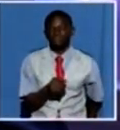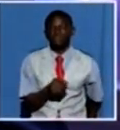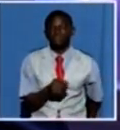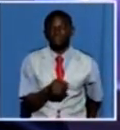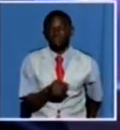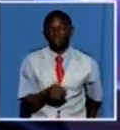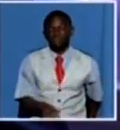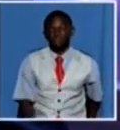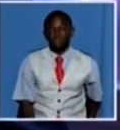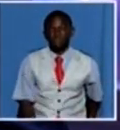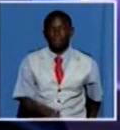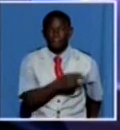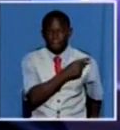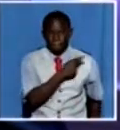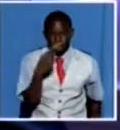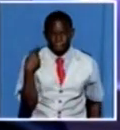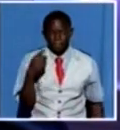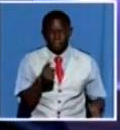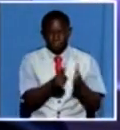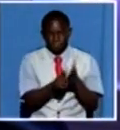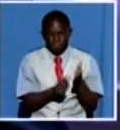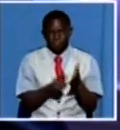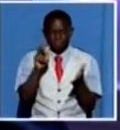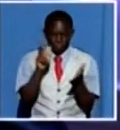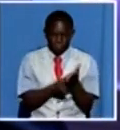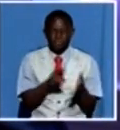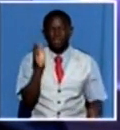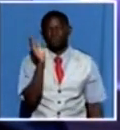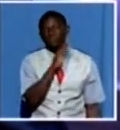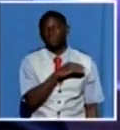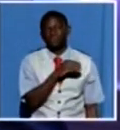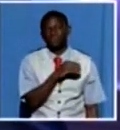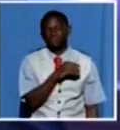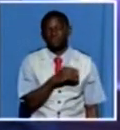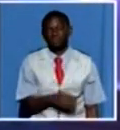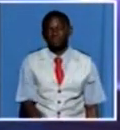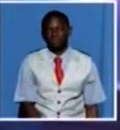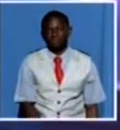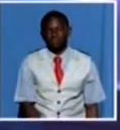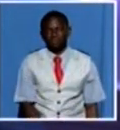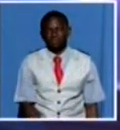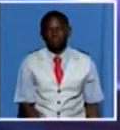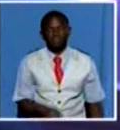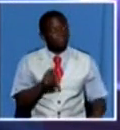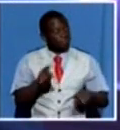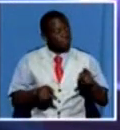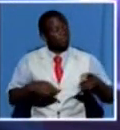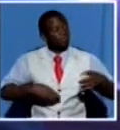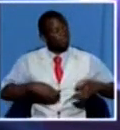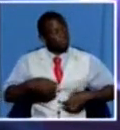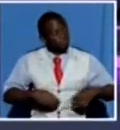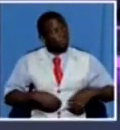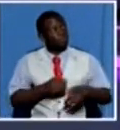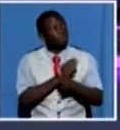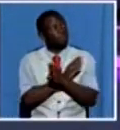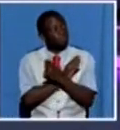sustainable financing for road maintenance, road rehabilitation, and road construction. This is in addition to complaints about too many taxes that the Zambian